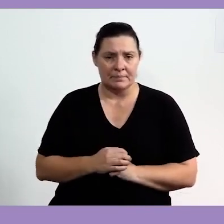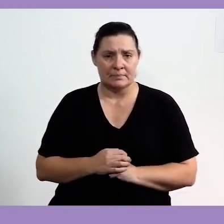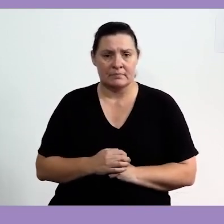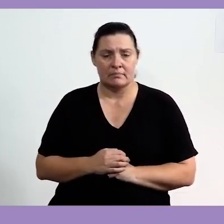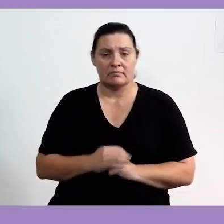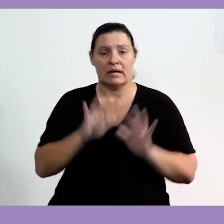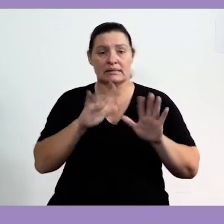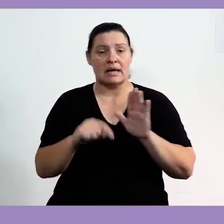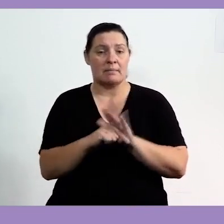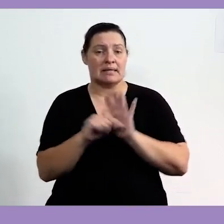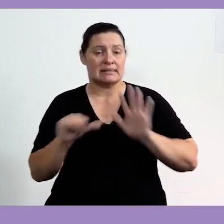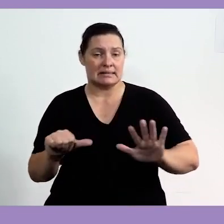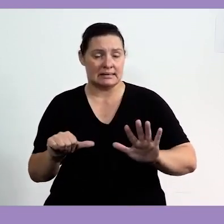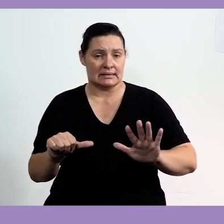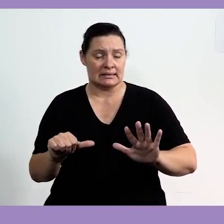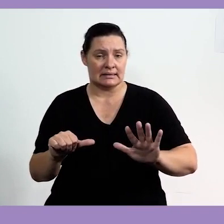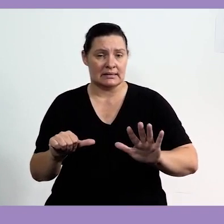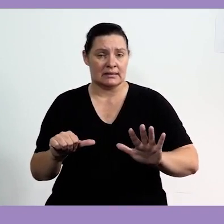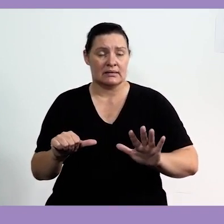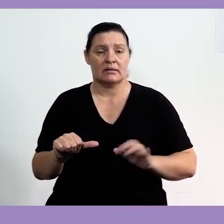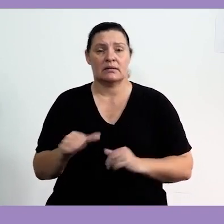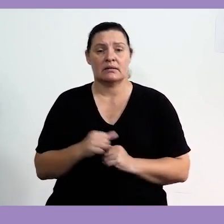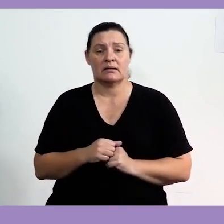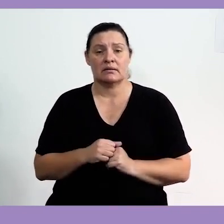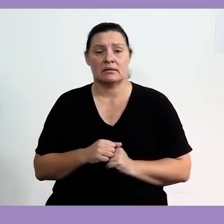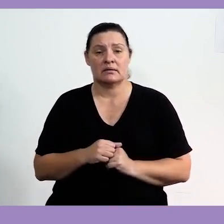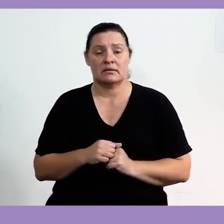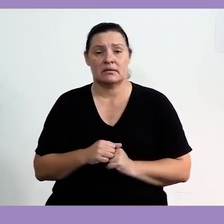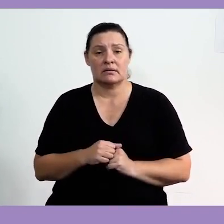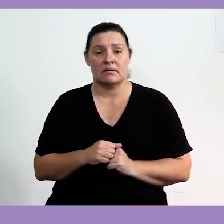here. 10 minus 6, that is